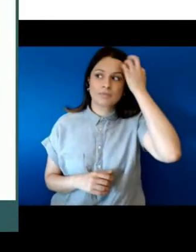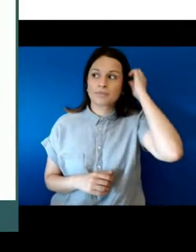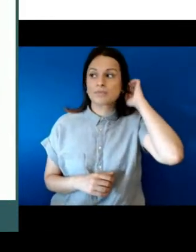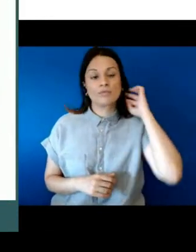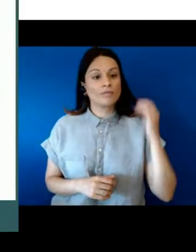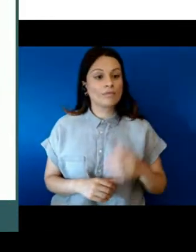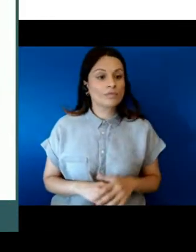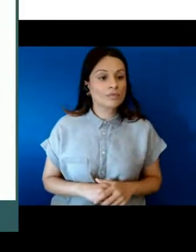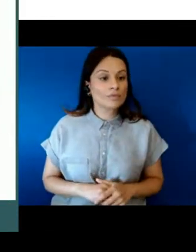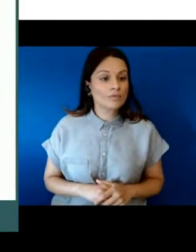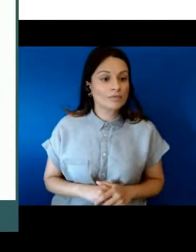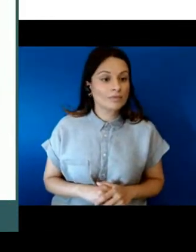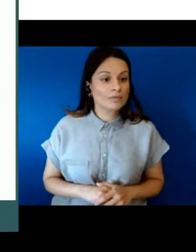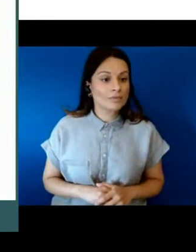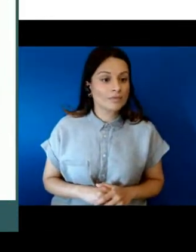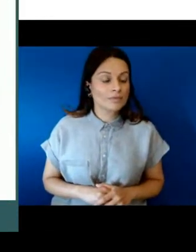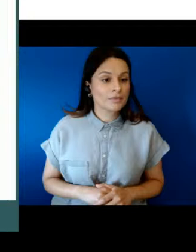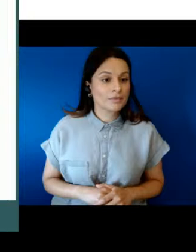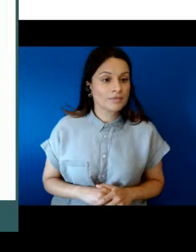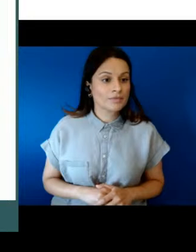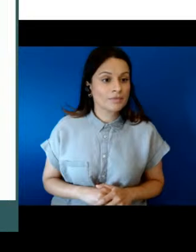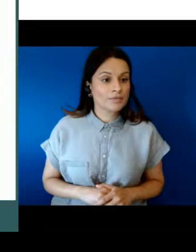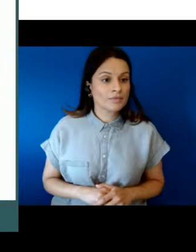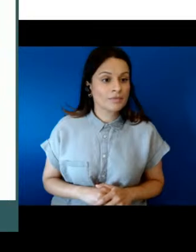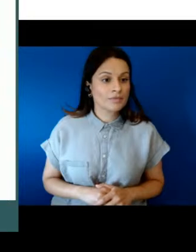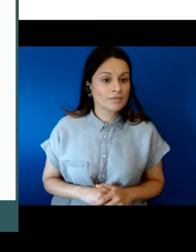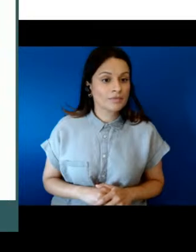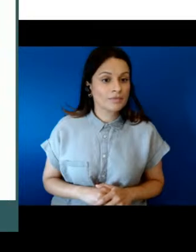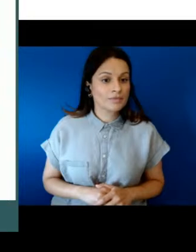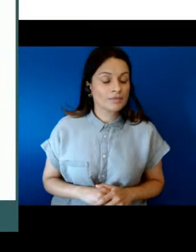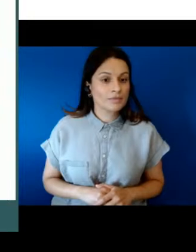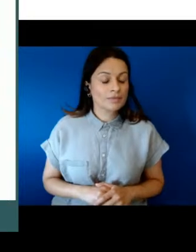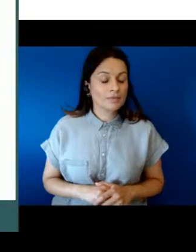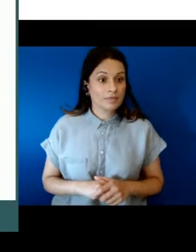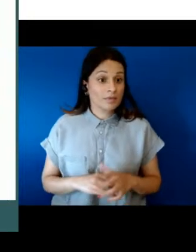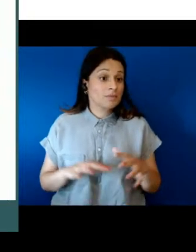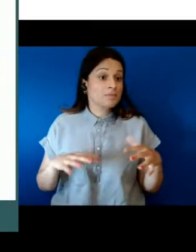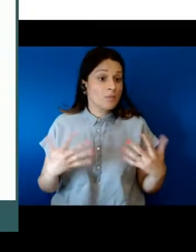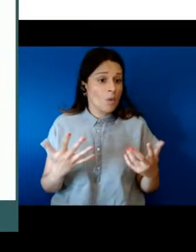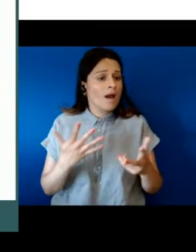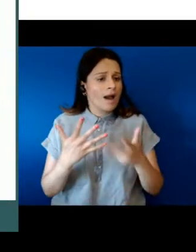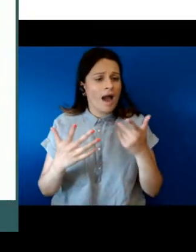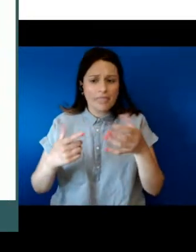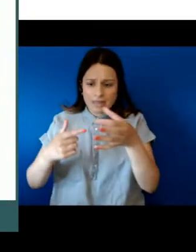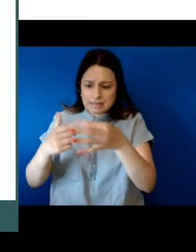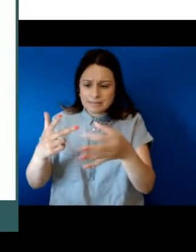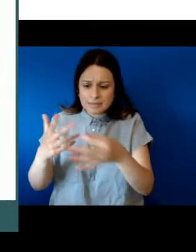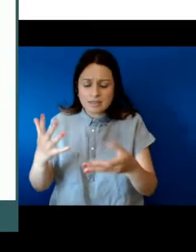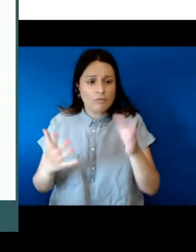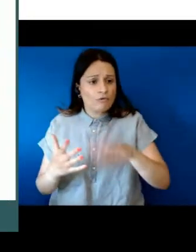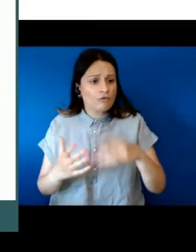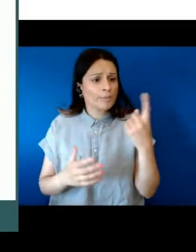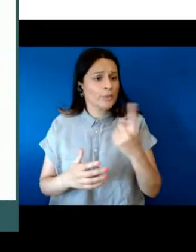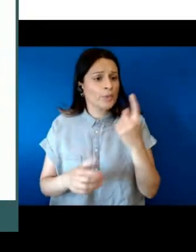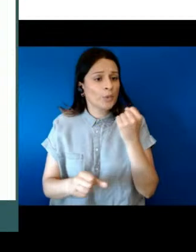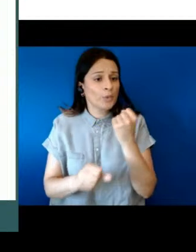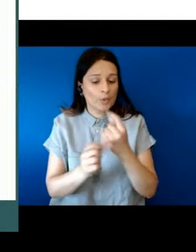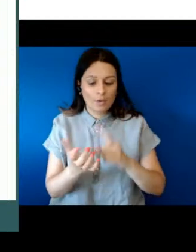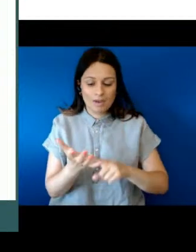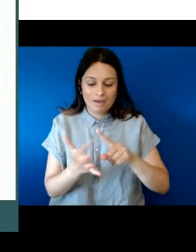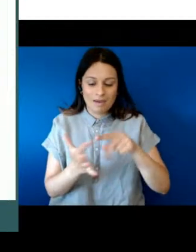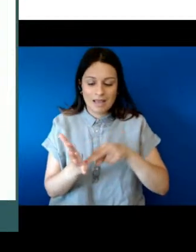So some of the symptoms, like other symptoms you will have heard from Glennis's talk this morning when she talks about